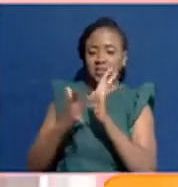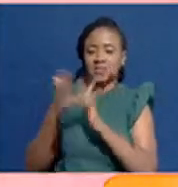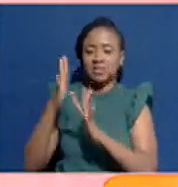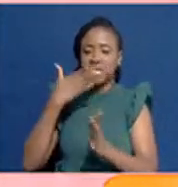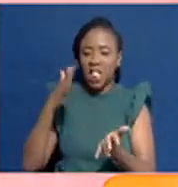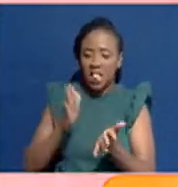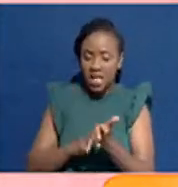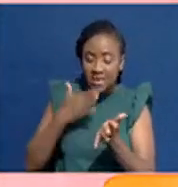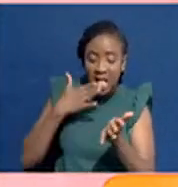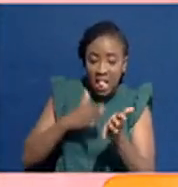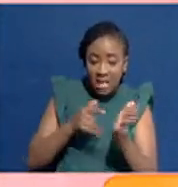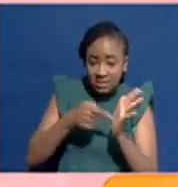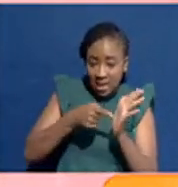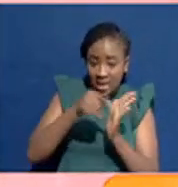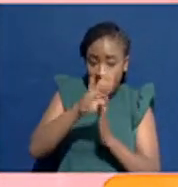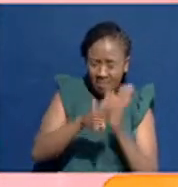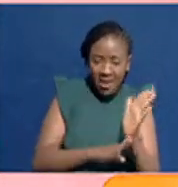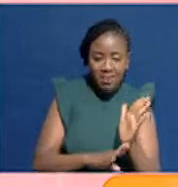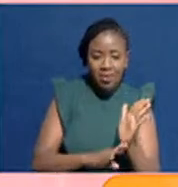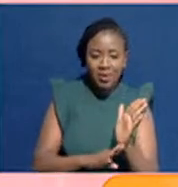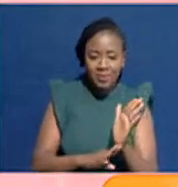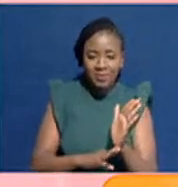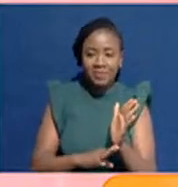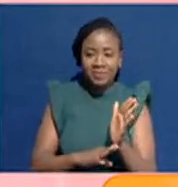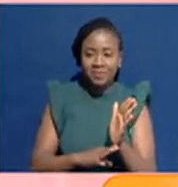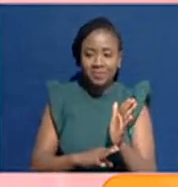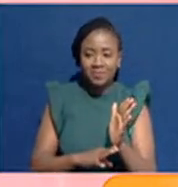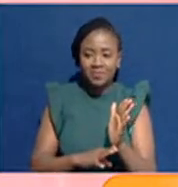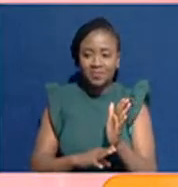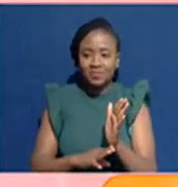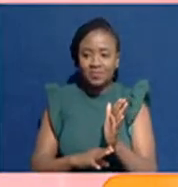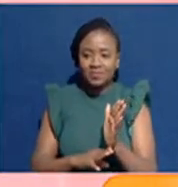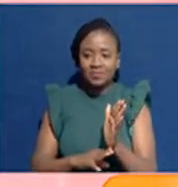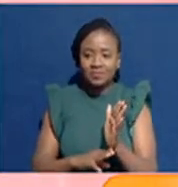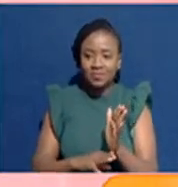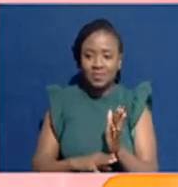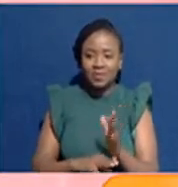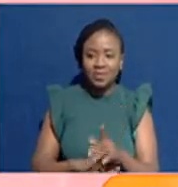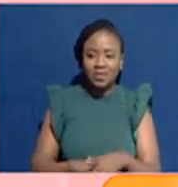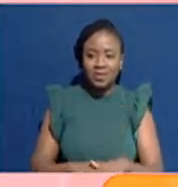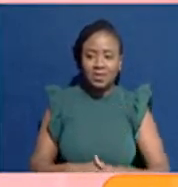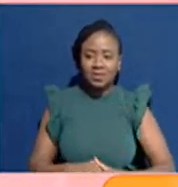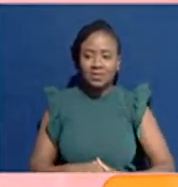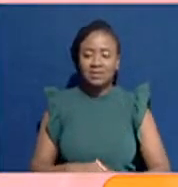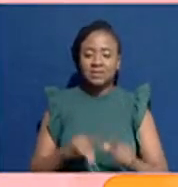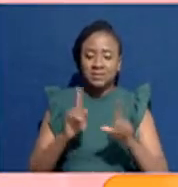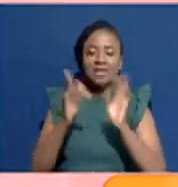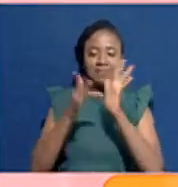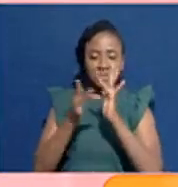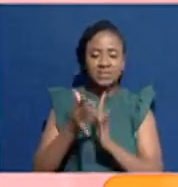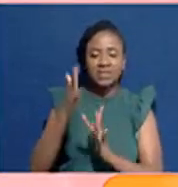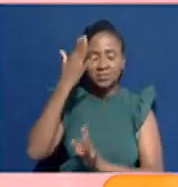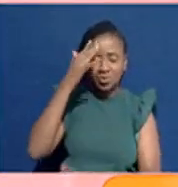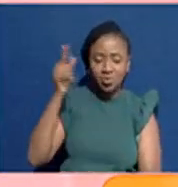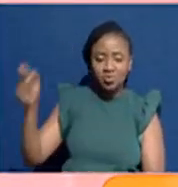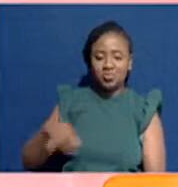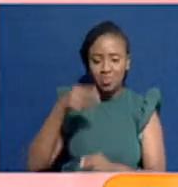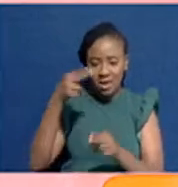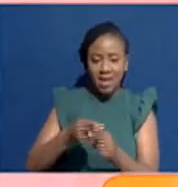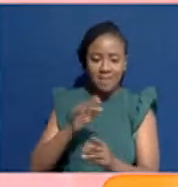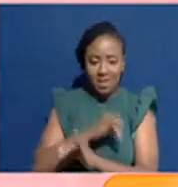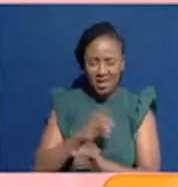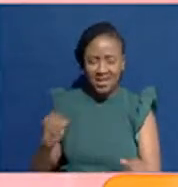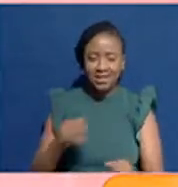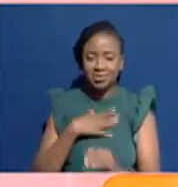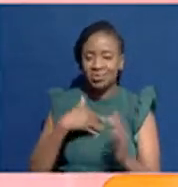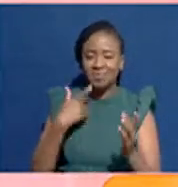many issues. Does it have my name directed at William Ruto? He knows you by your name, no. So he will still answer you. So don't